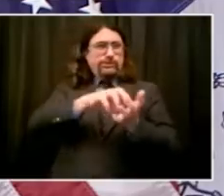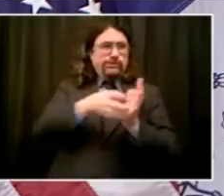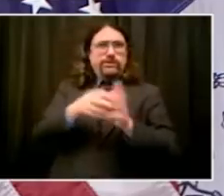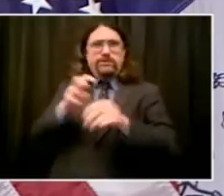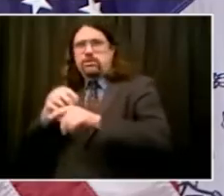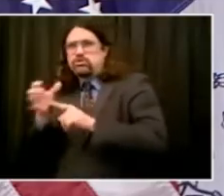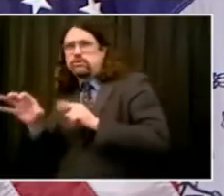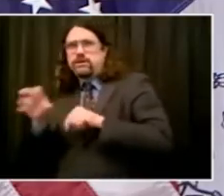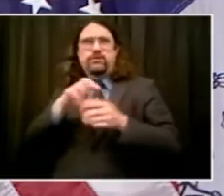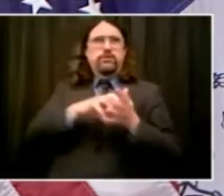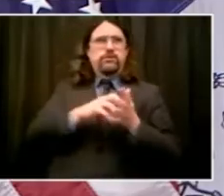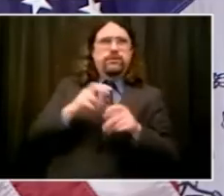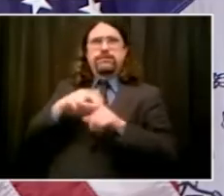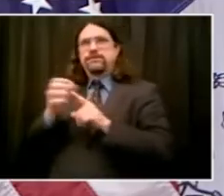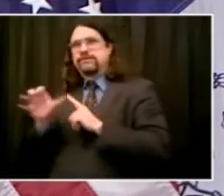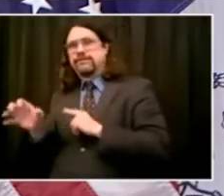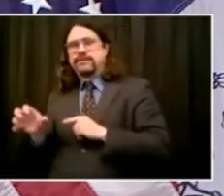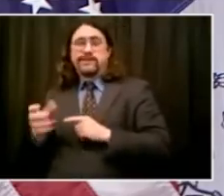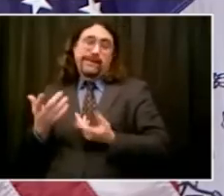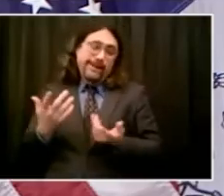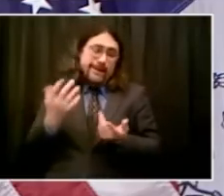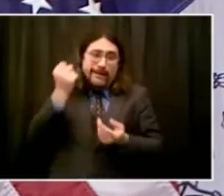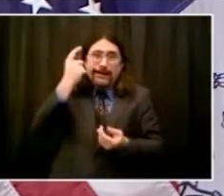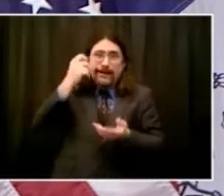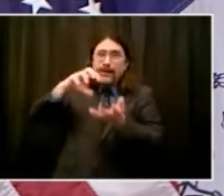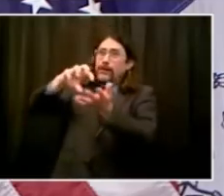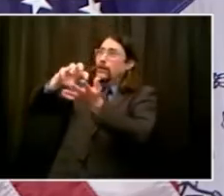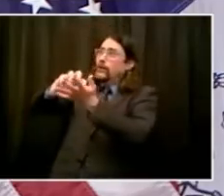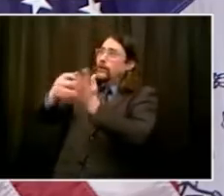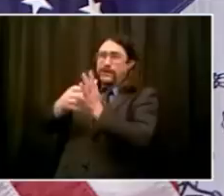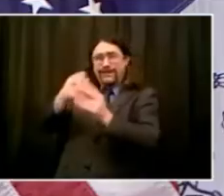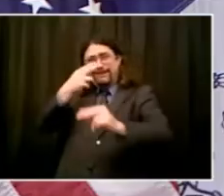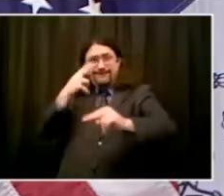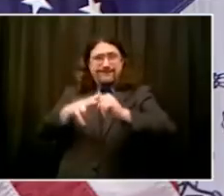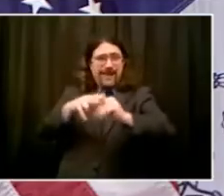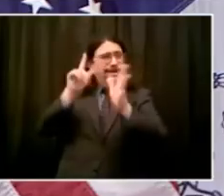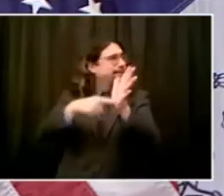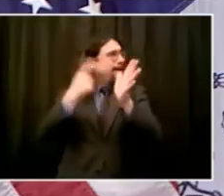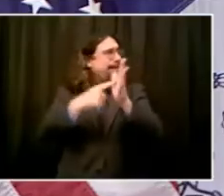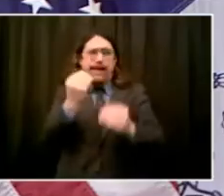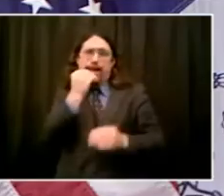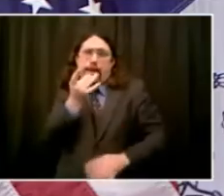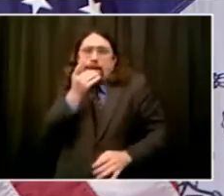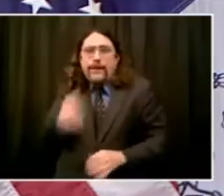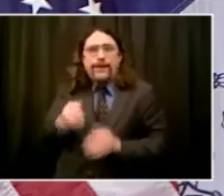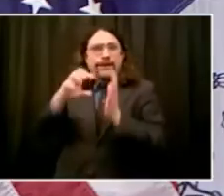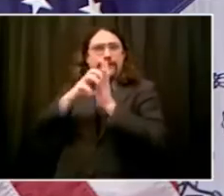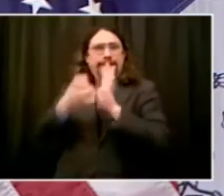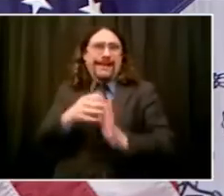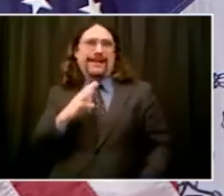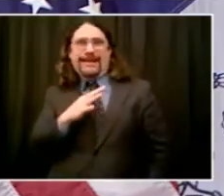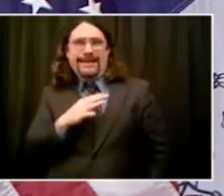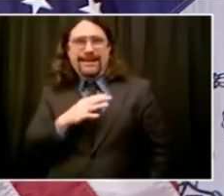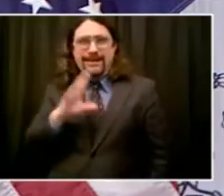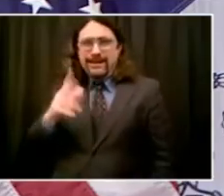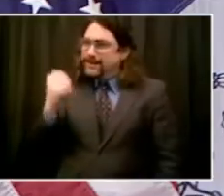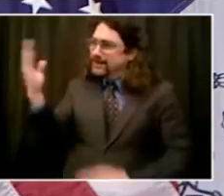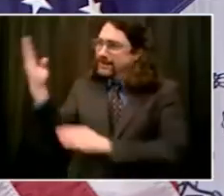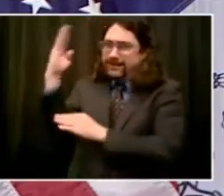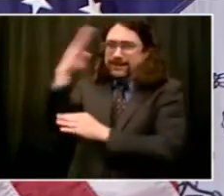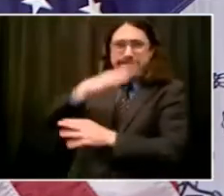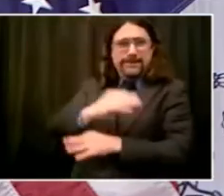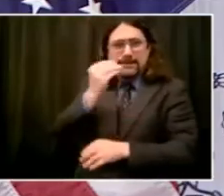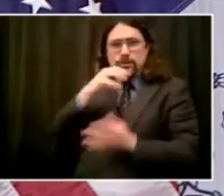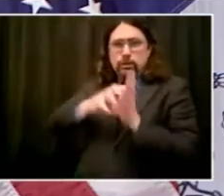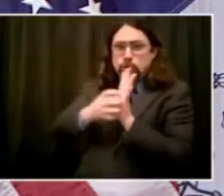not the goal here, to give people food that's not going to make them healthy. And then on